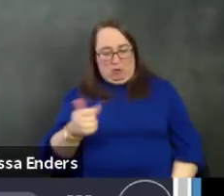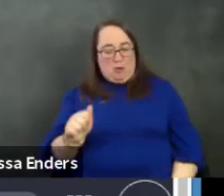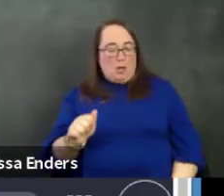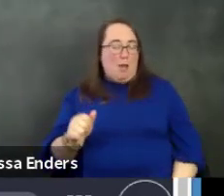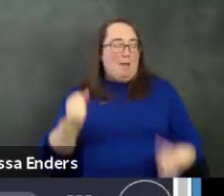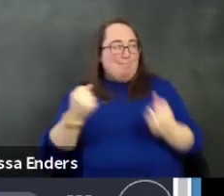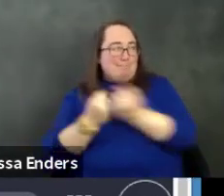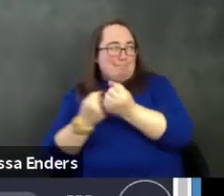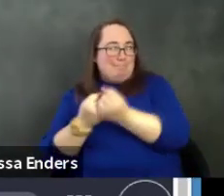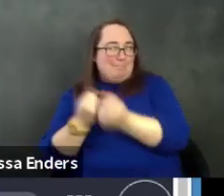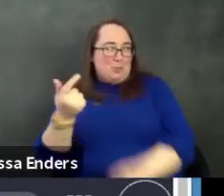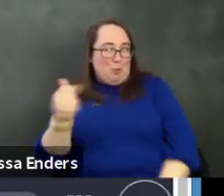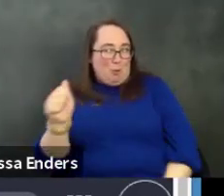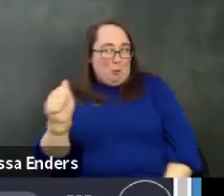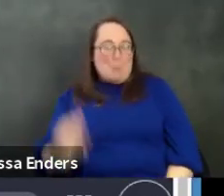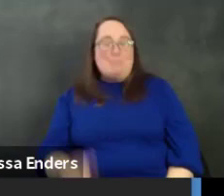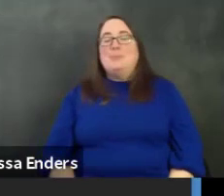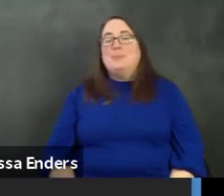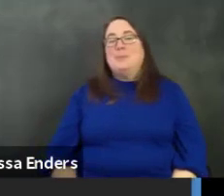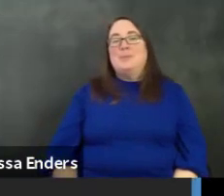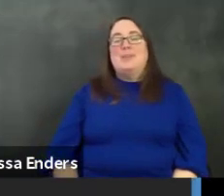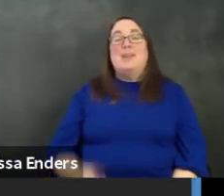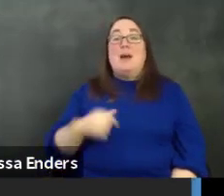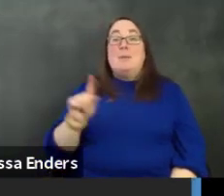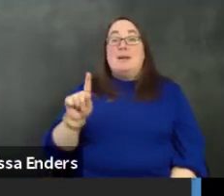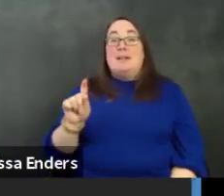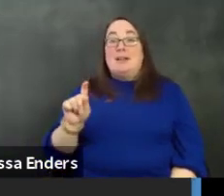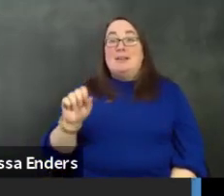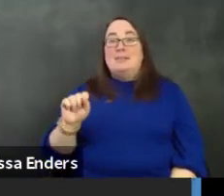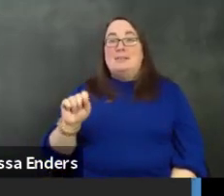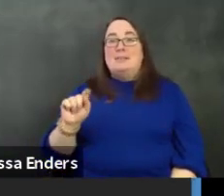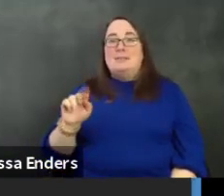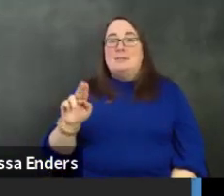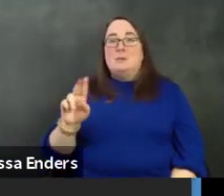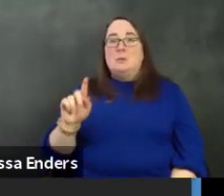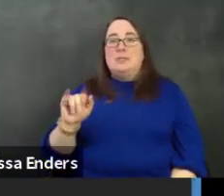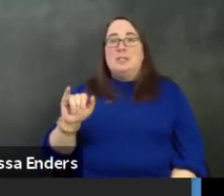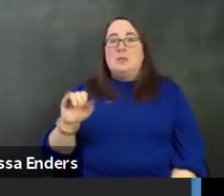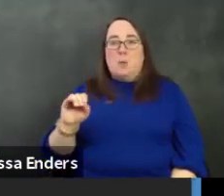Georgia. So I'm gonna go here to Studio, and when I go into Studio,